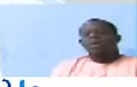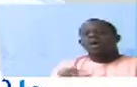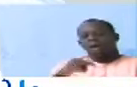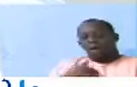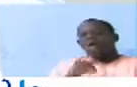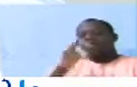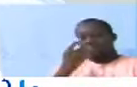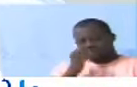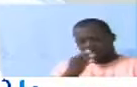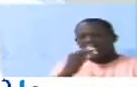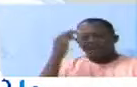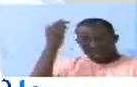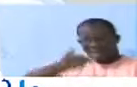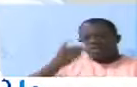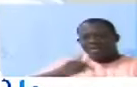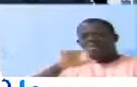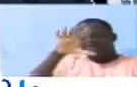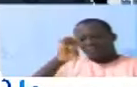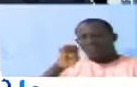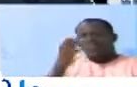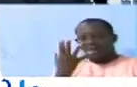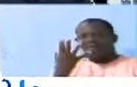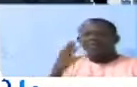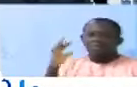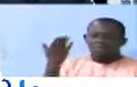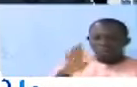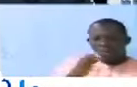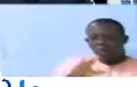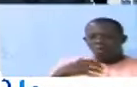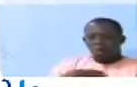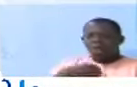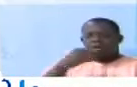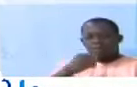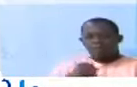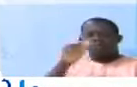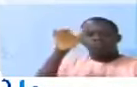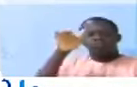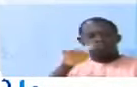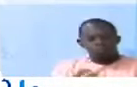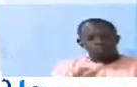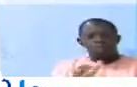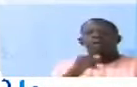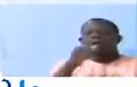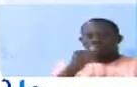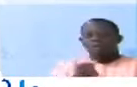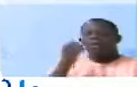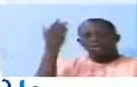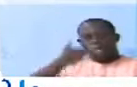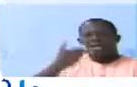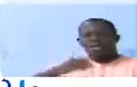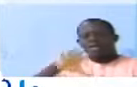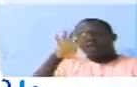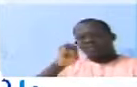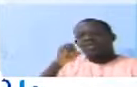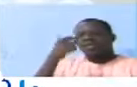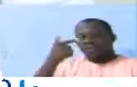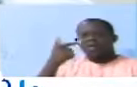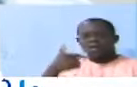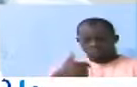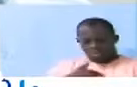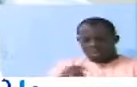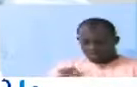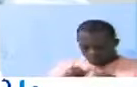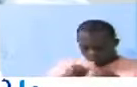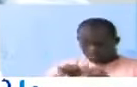it is 1955. Maybe they would like to reduce it and write 57, but I stick by 1955. Well, we would